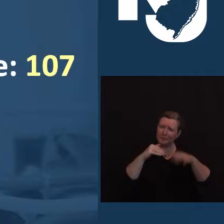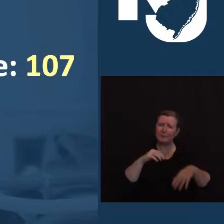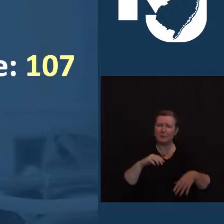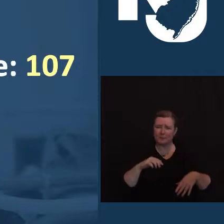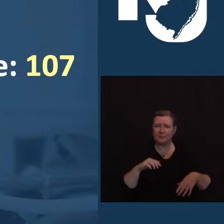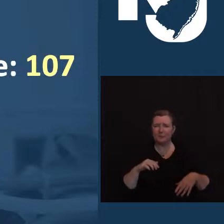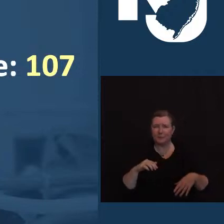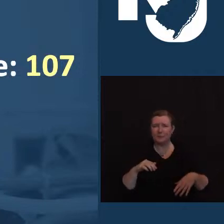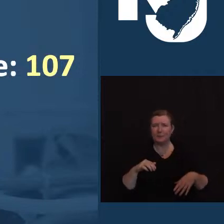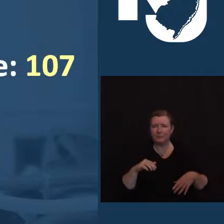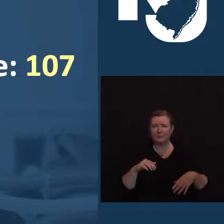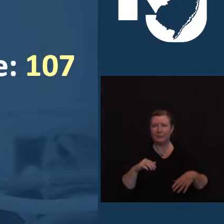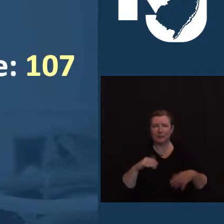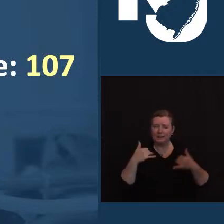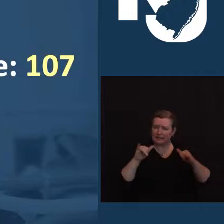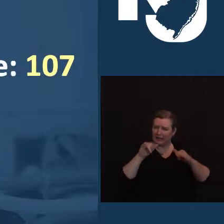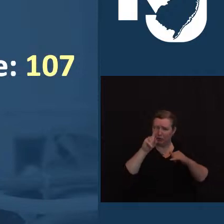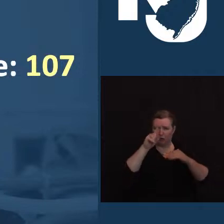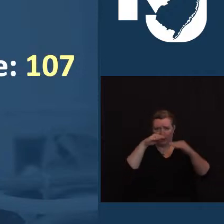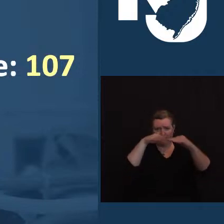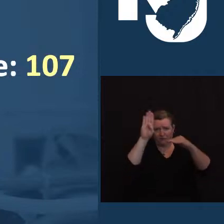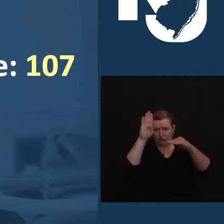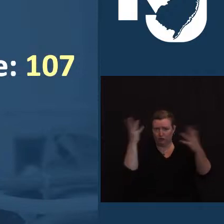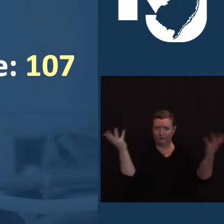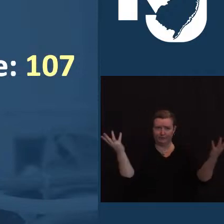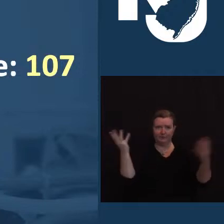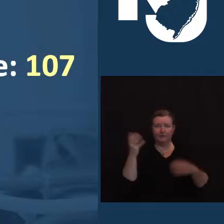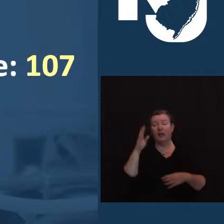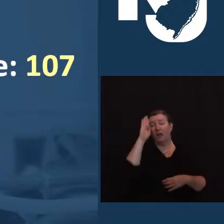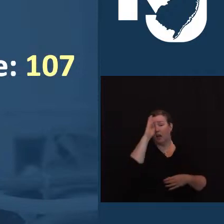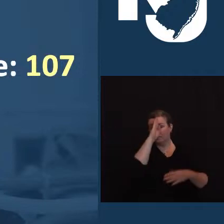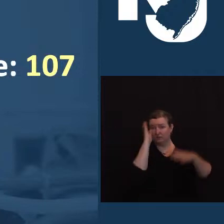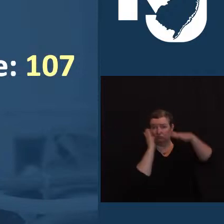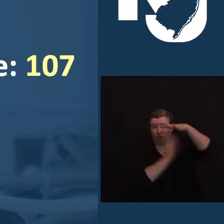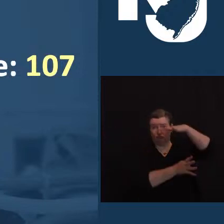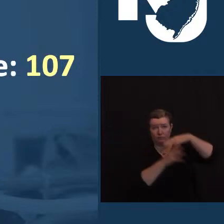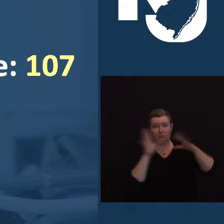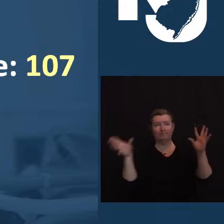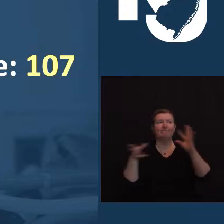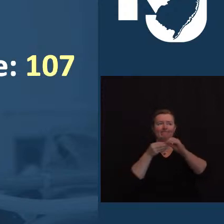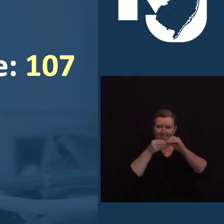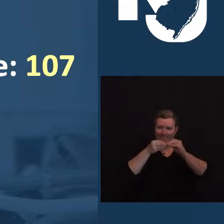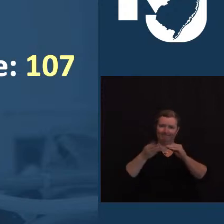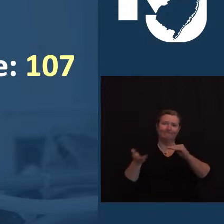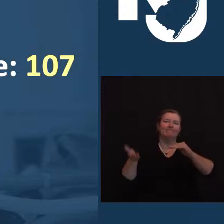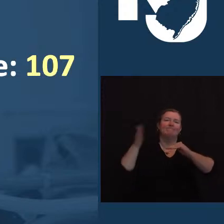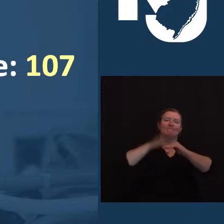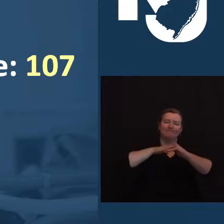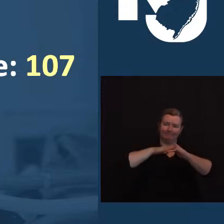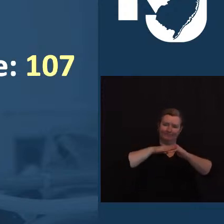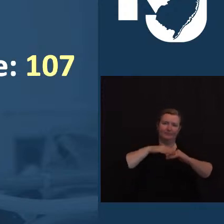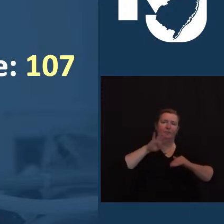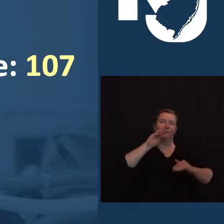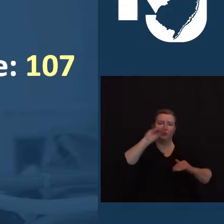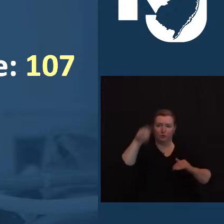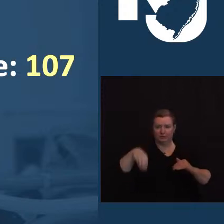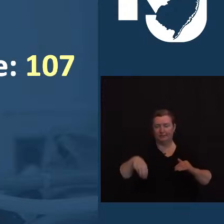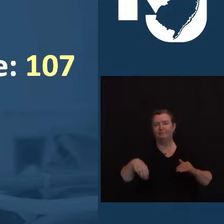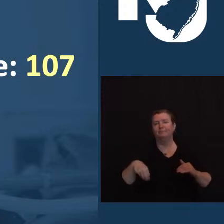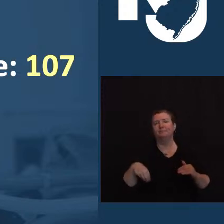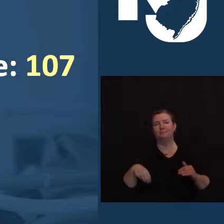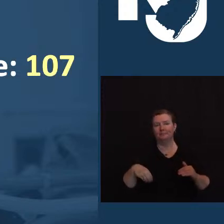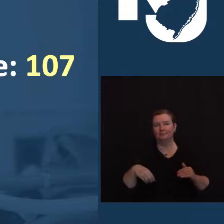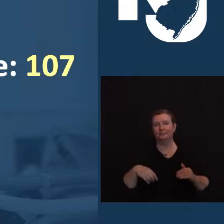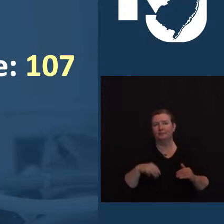from our hospitals. The total number of hospitalizations is up a little more than 10% from last Monday, as is the ICU